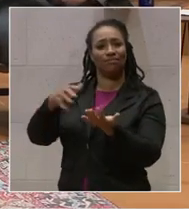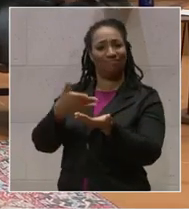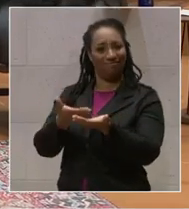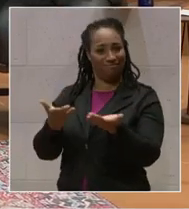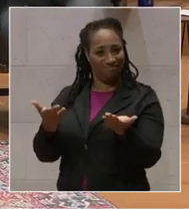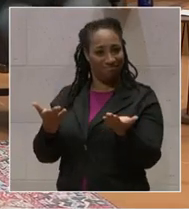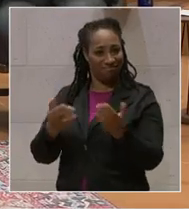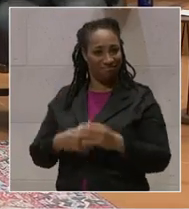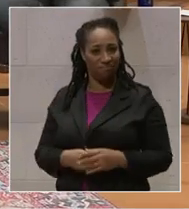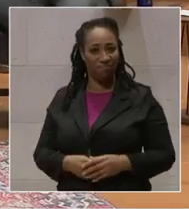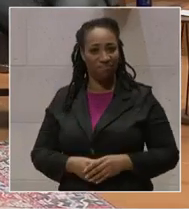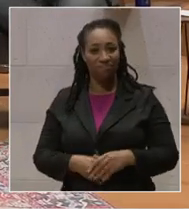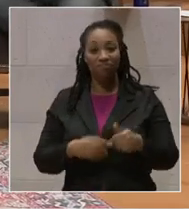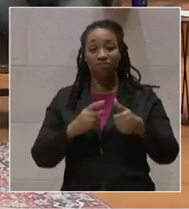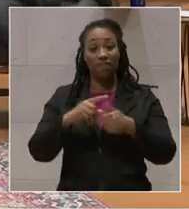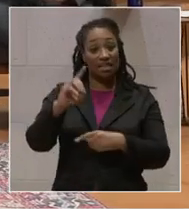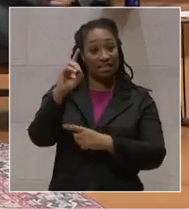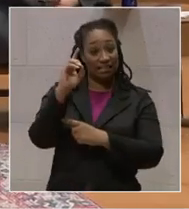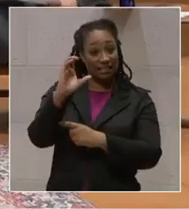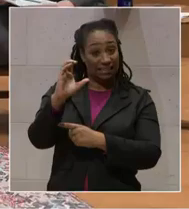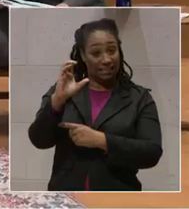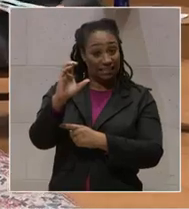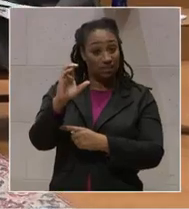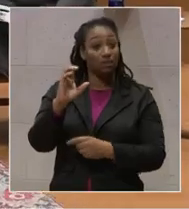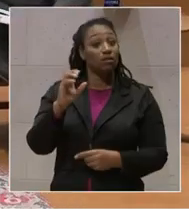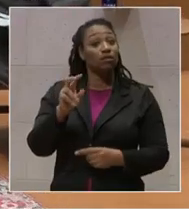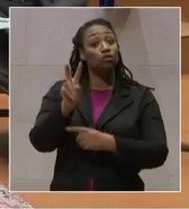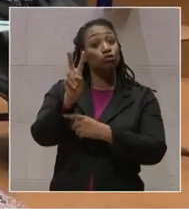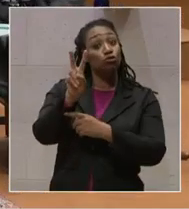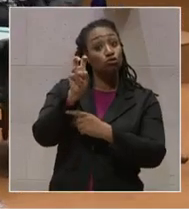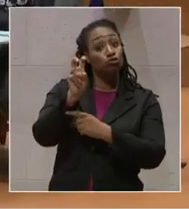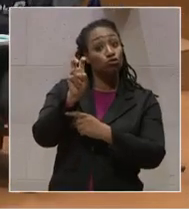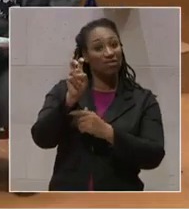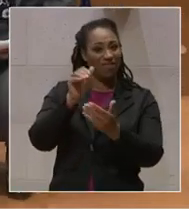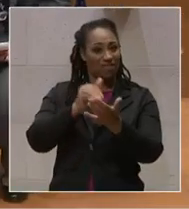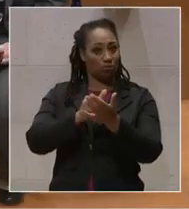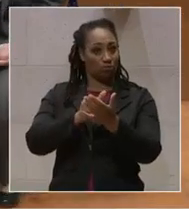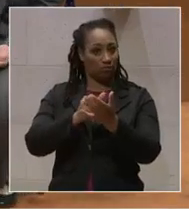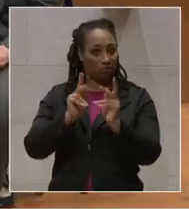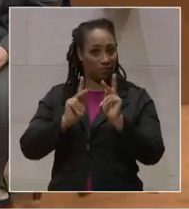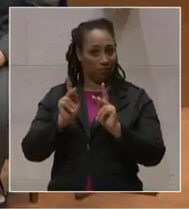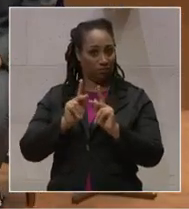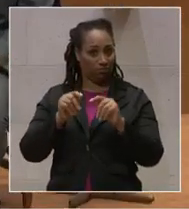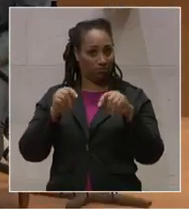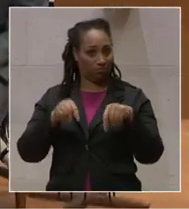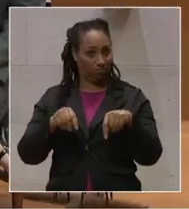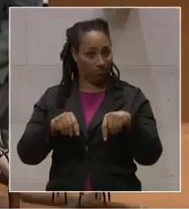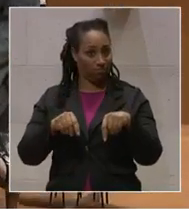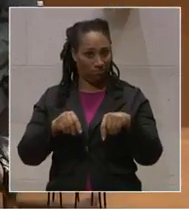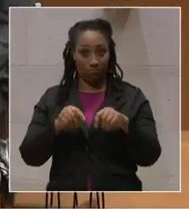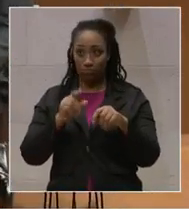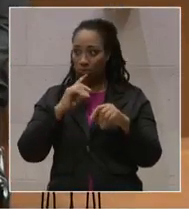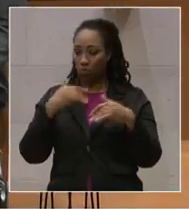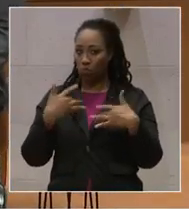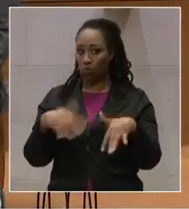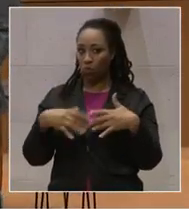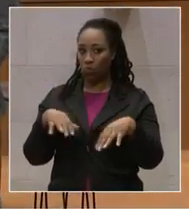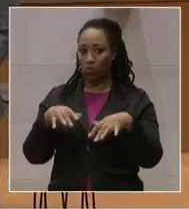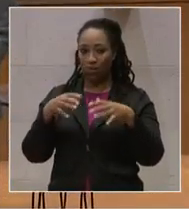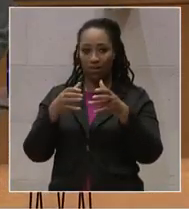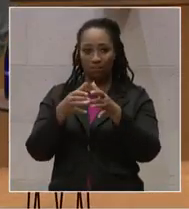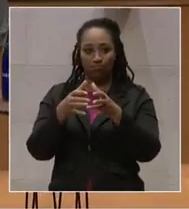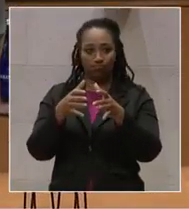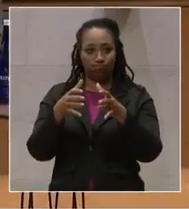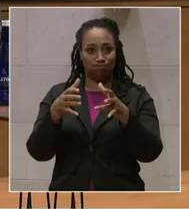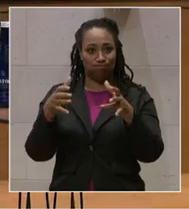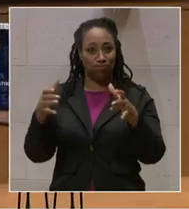we're really excited about the fact that we continue to grow. And as the mayor said in her opening remarks today, we have surpassed